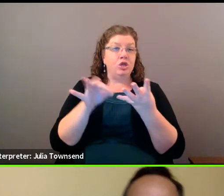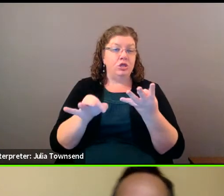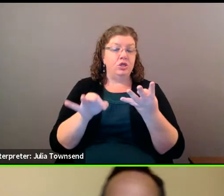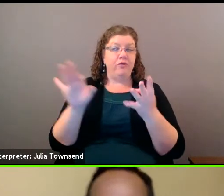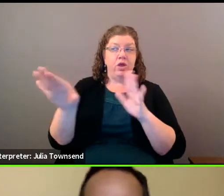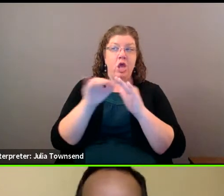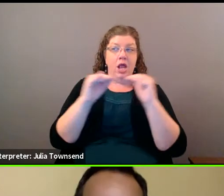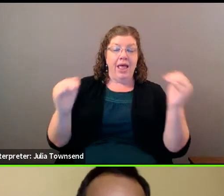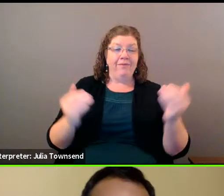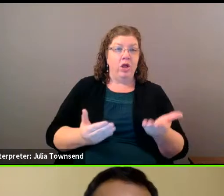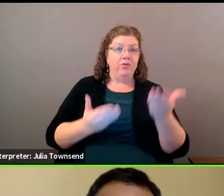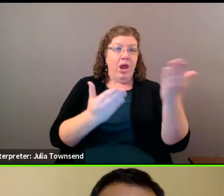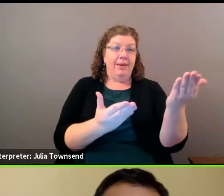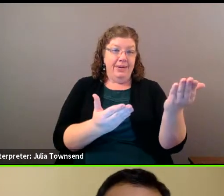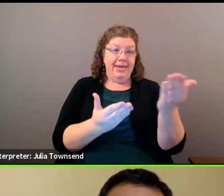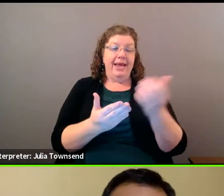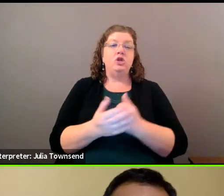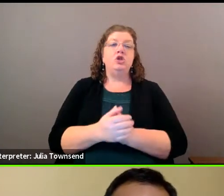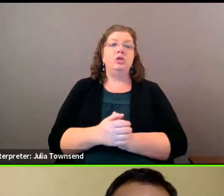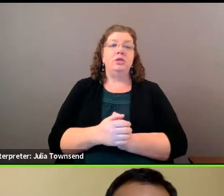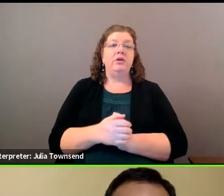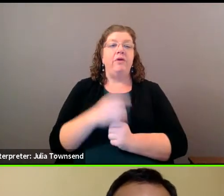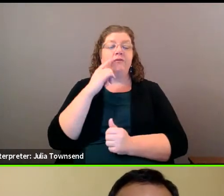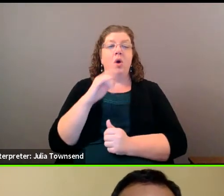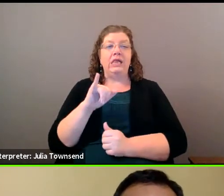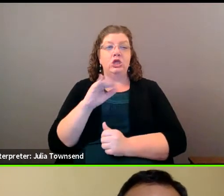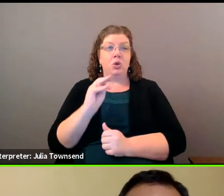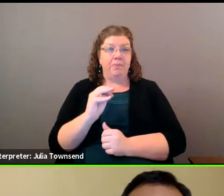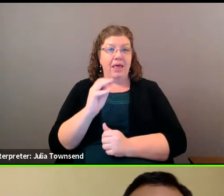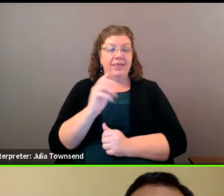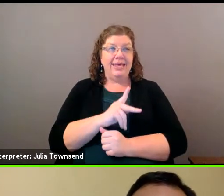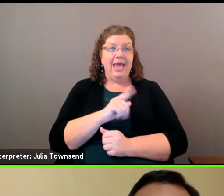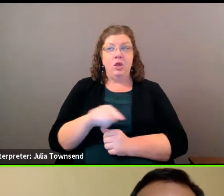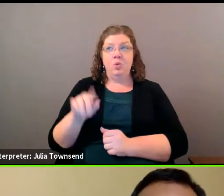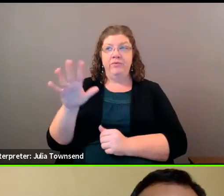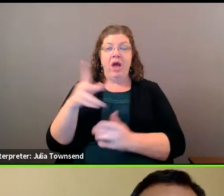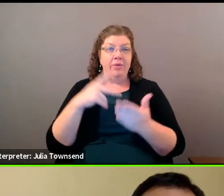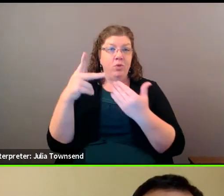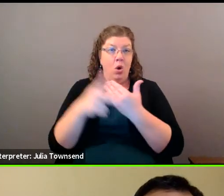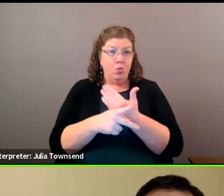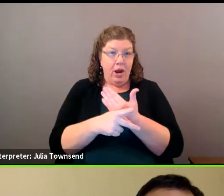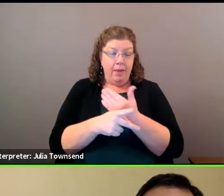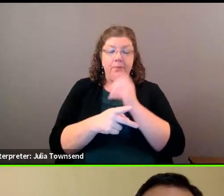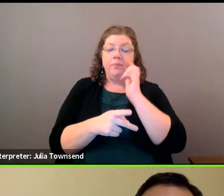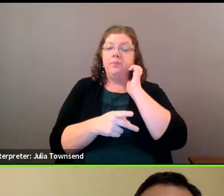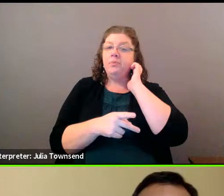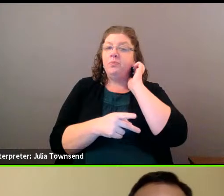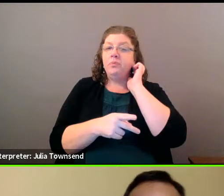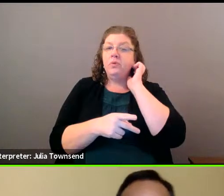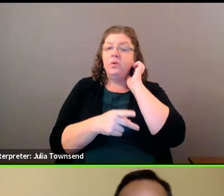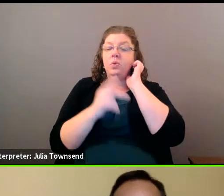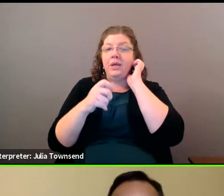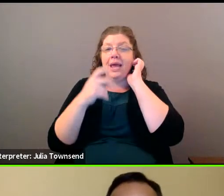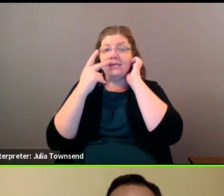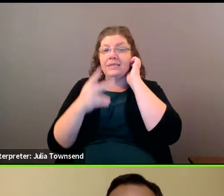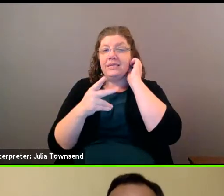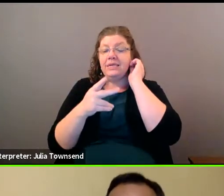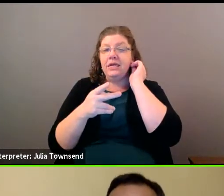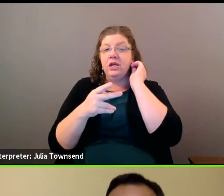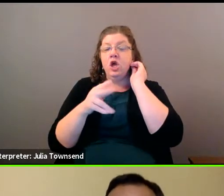of recommendation for the Illustrative Math K-5 program. And as you can see, out of the